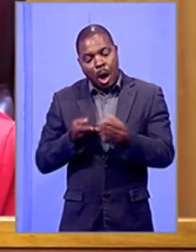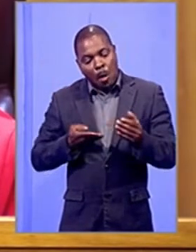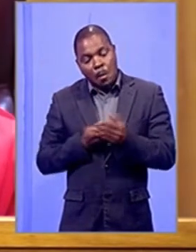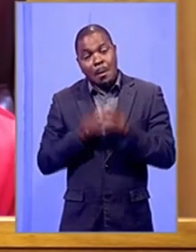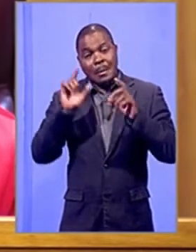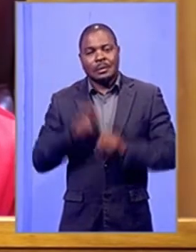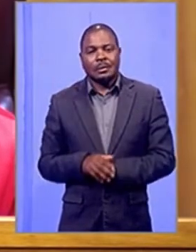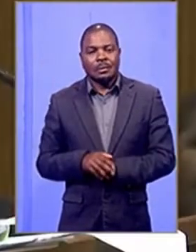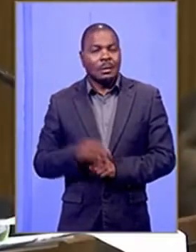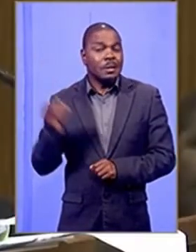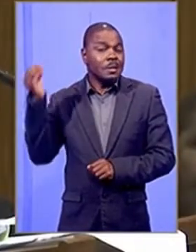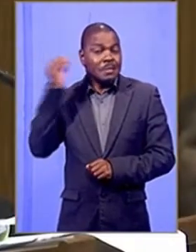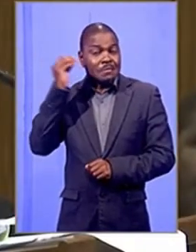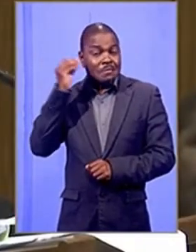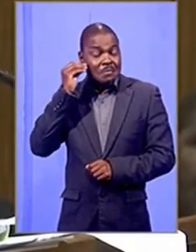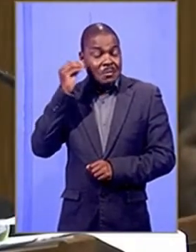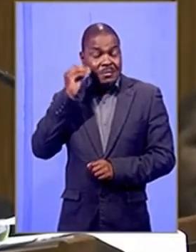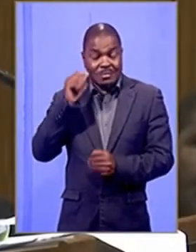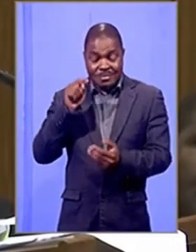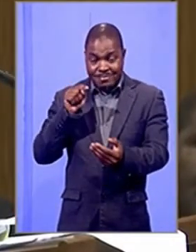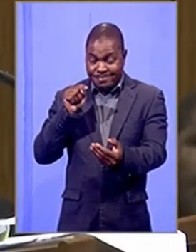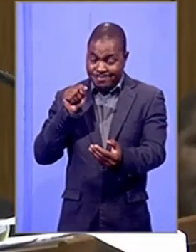That information